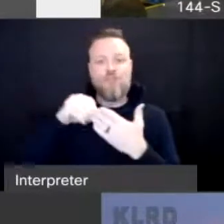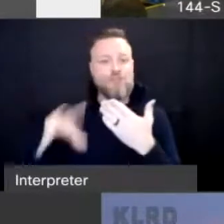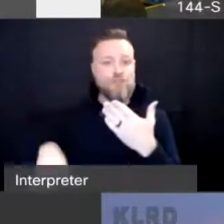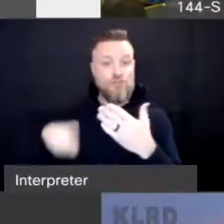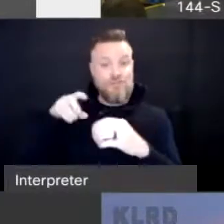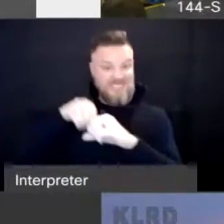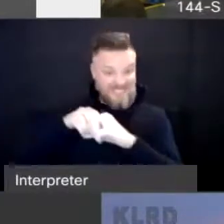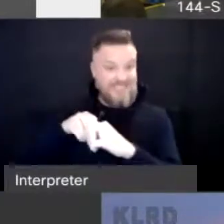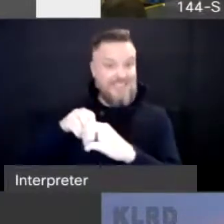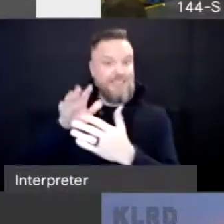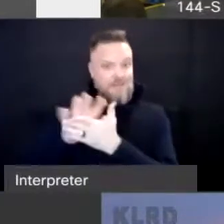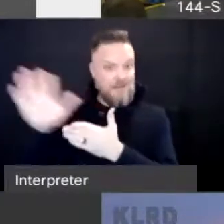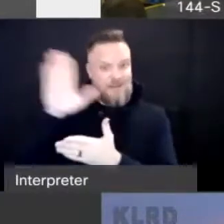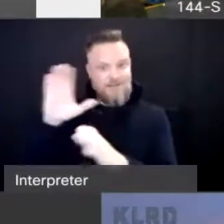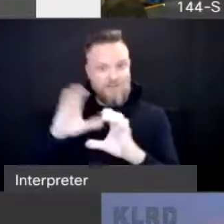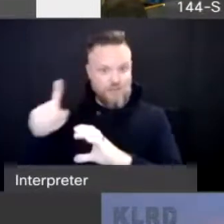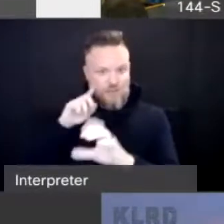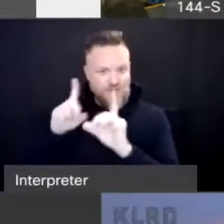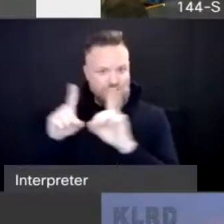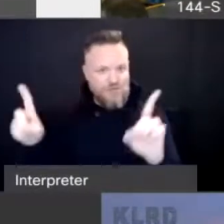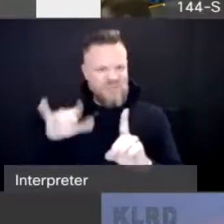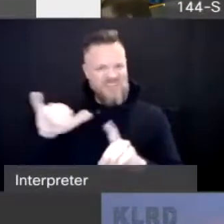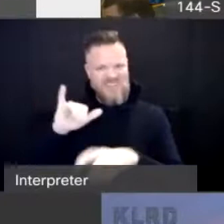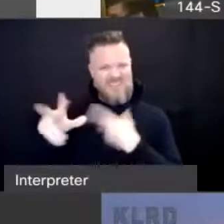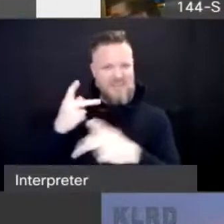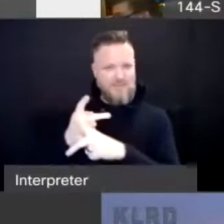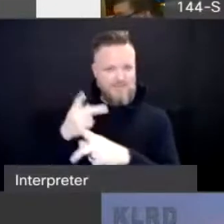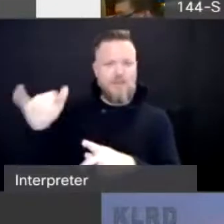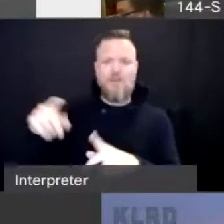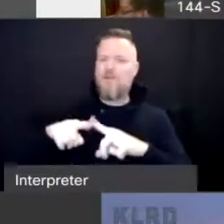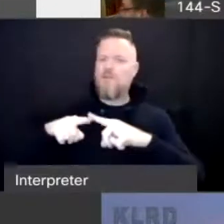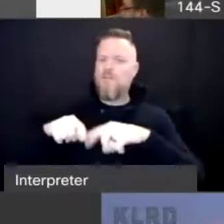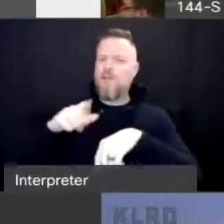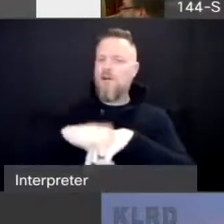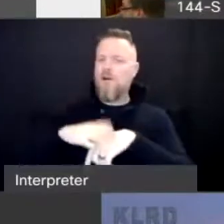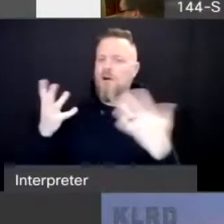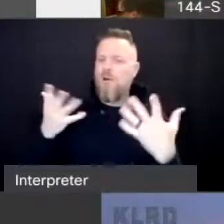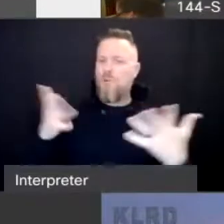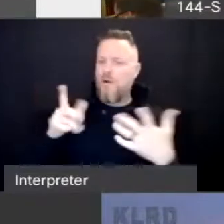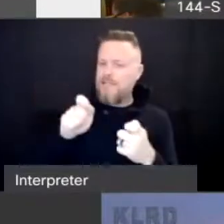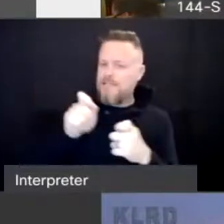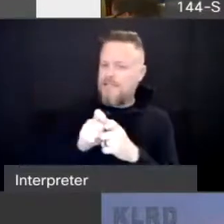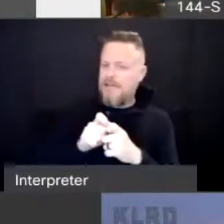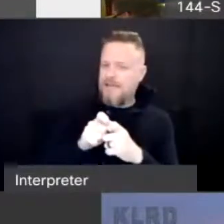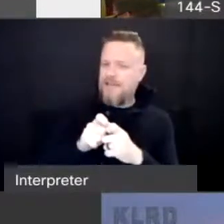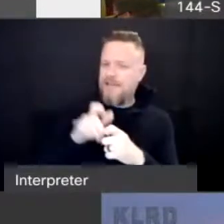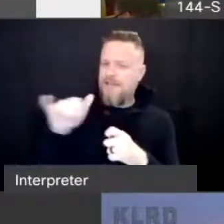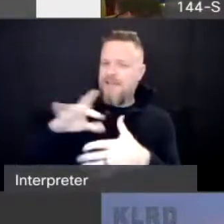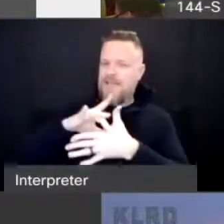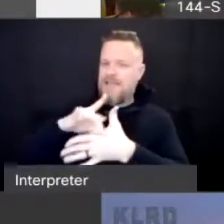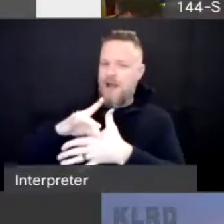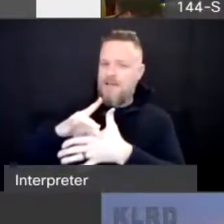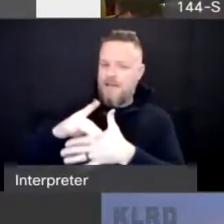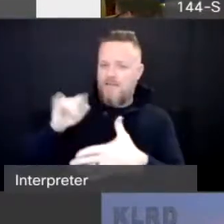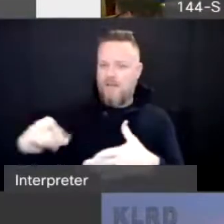and pursuing a degree, things like that. So it would really depend on what it is. I know that we have,